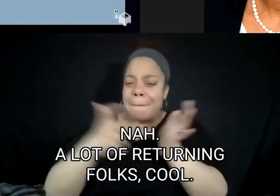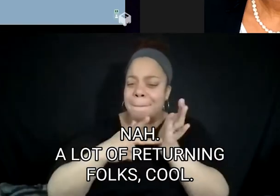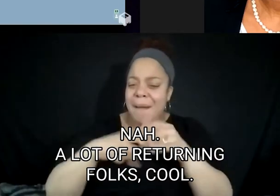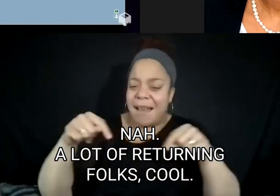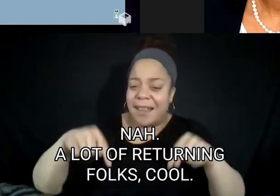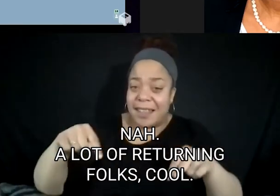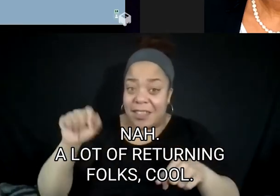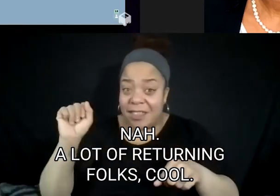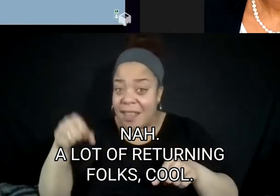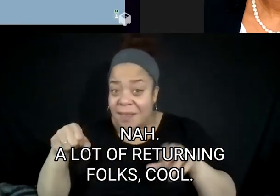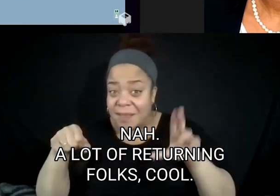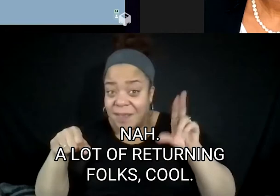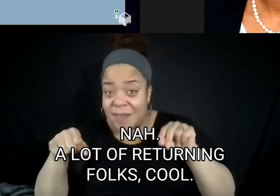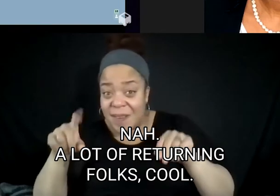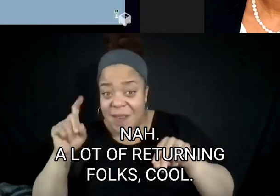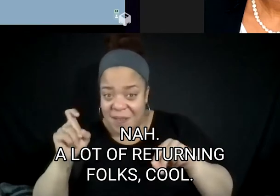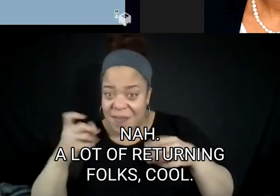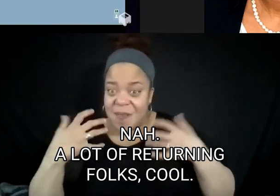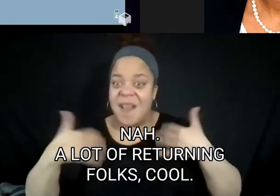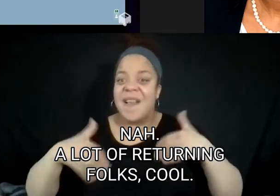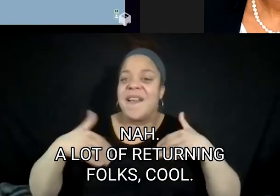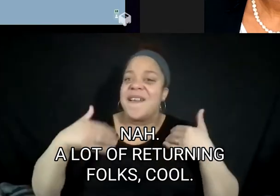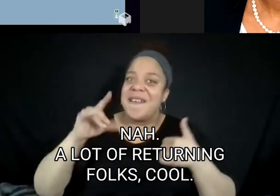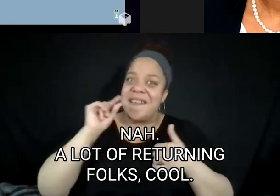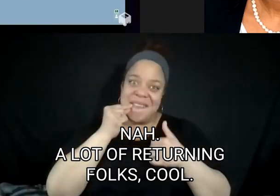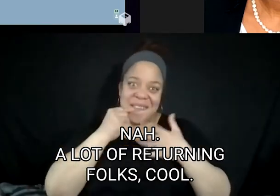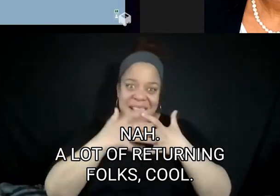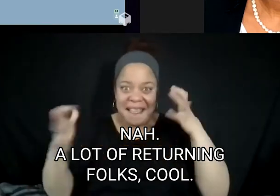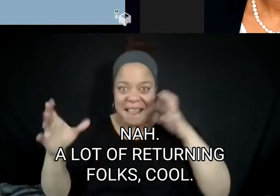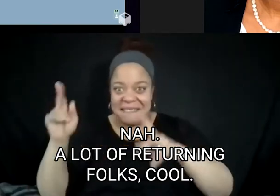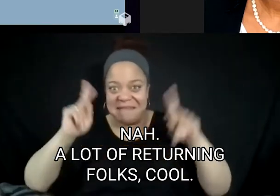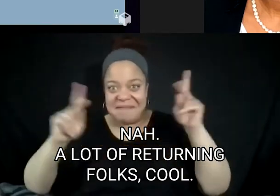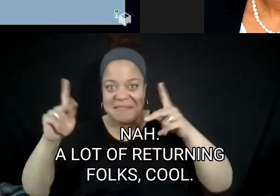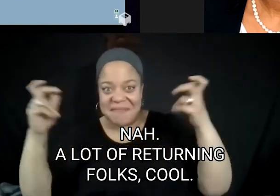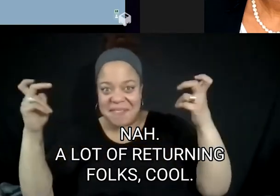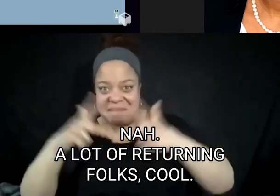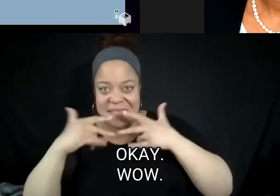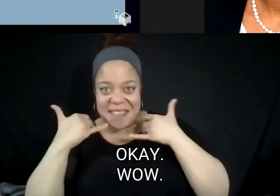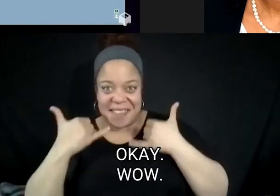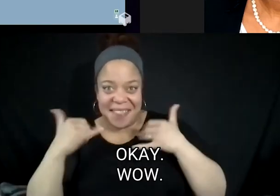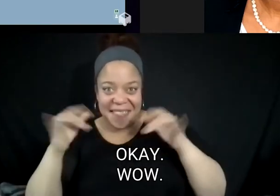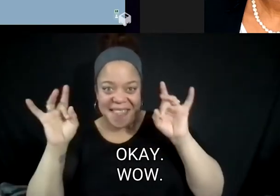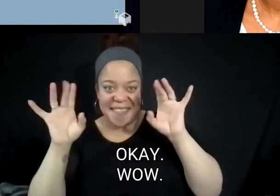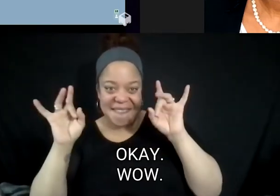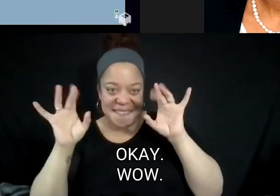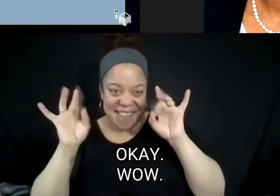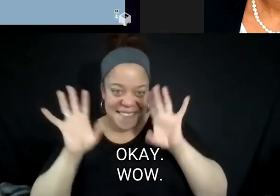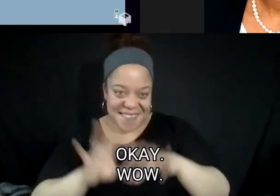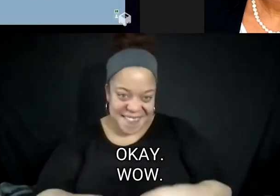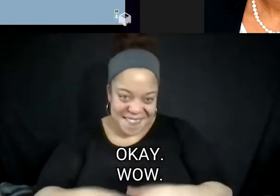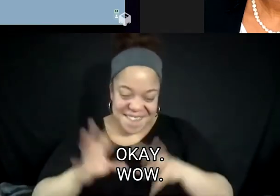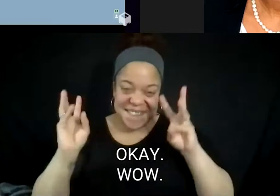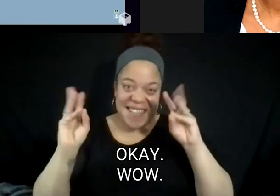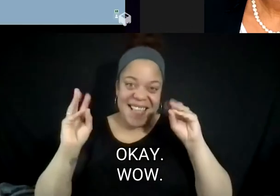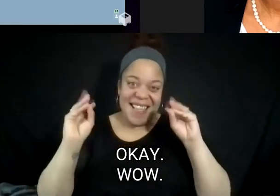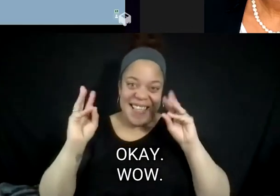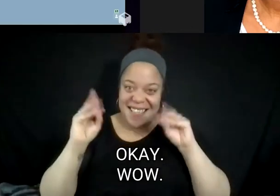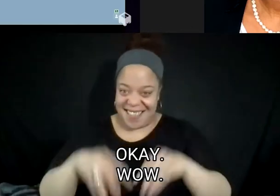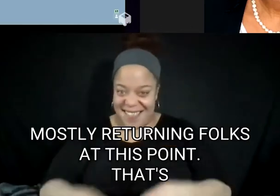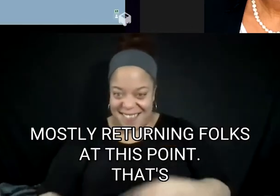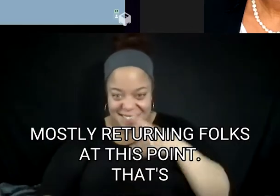Wow. Mostly returning folks at this point. That's wonderful.